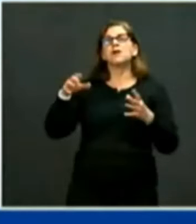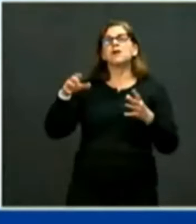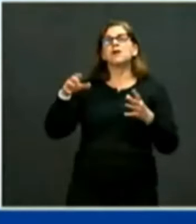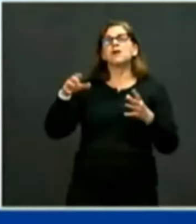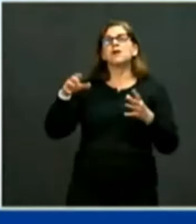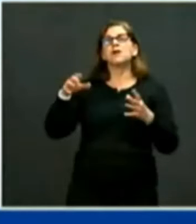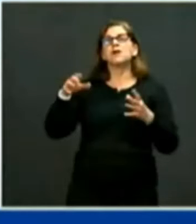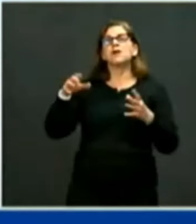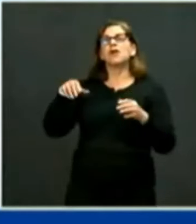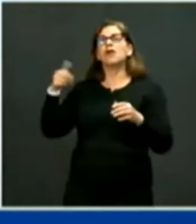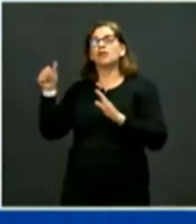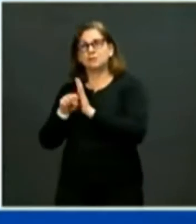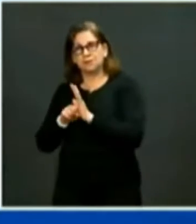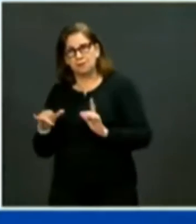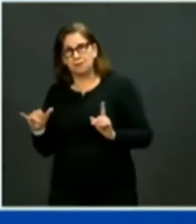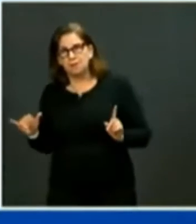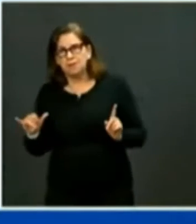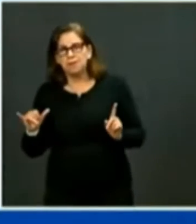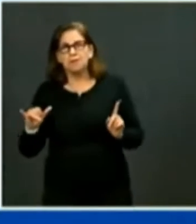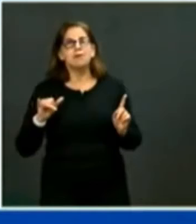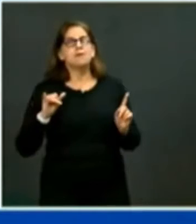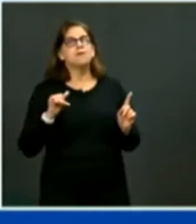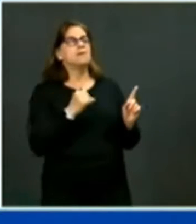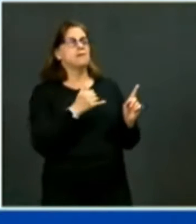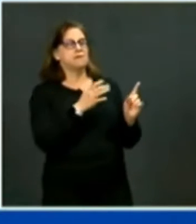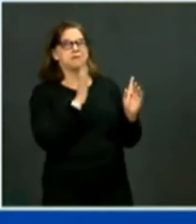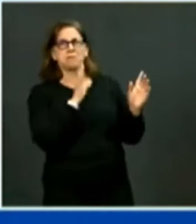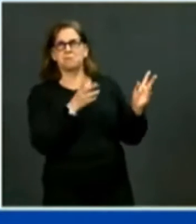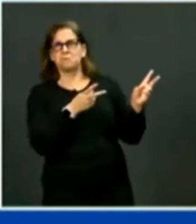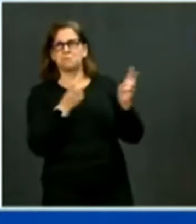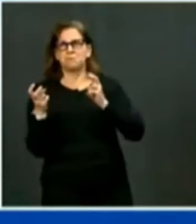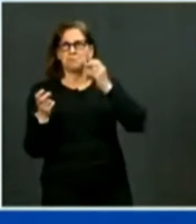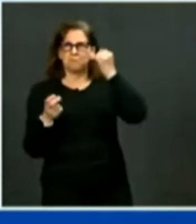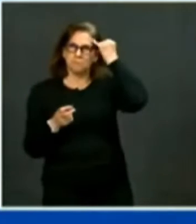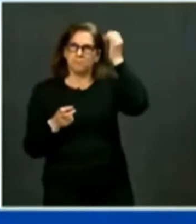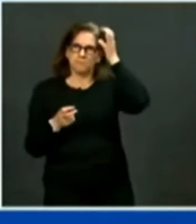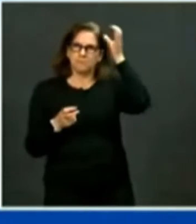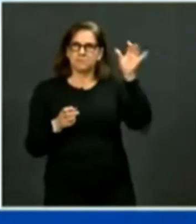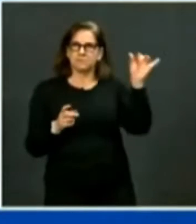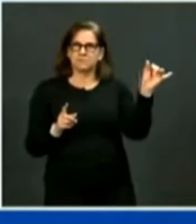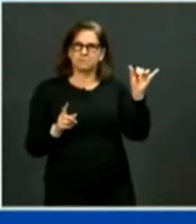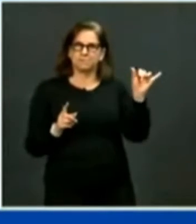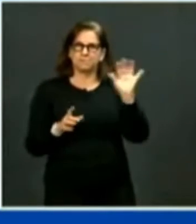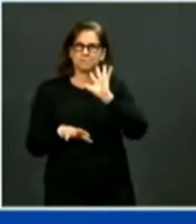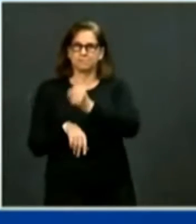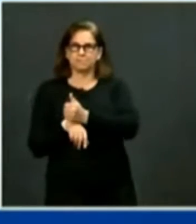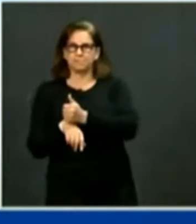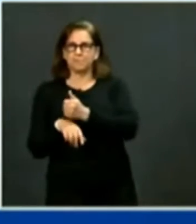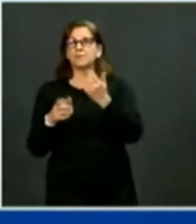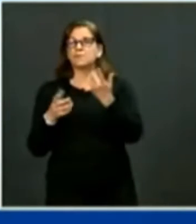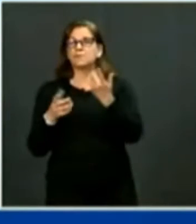doo-doo. The Americans support these extreme risk protection order laws.